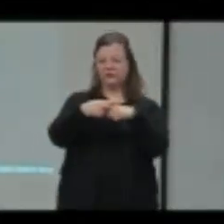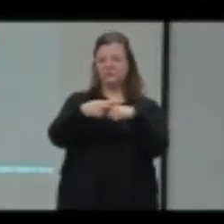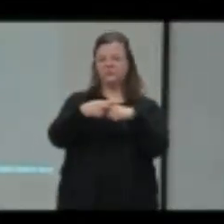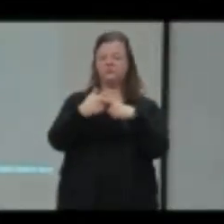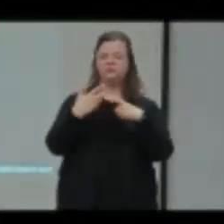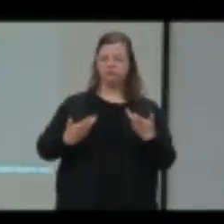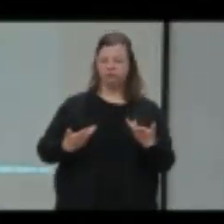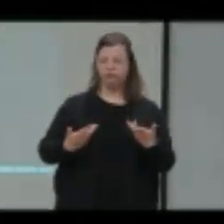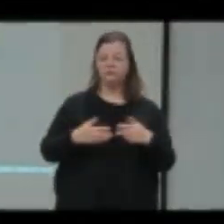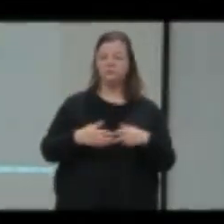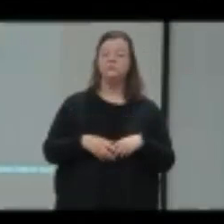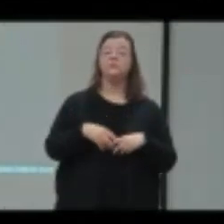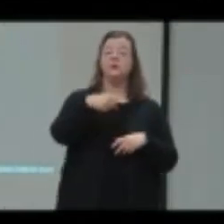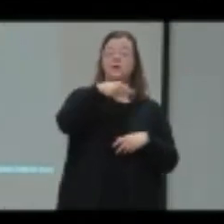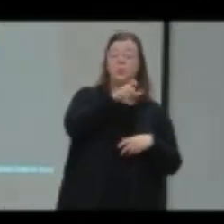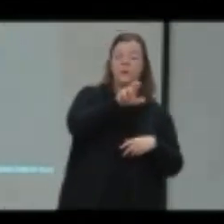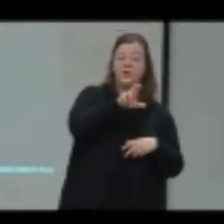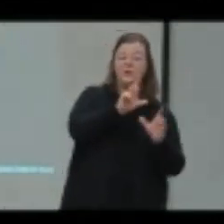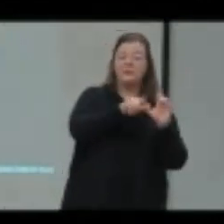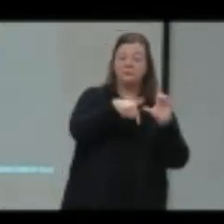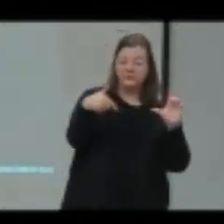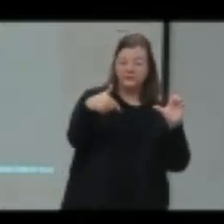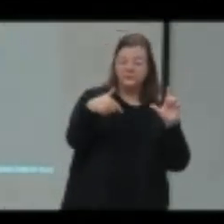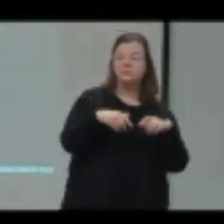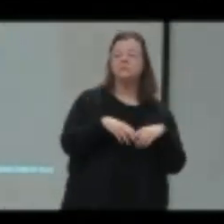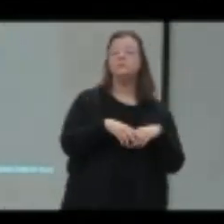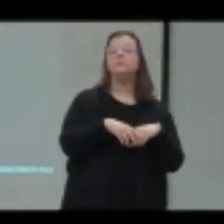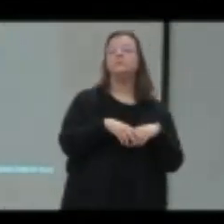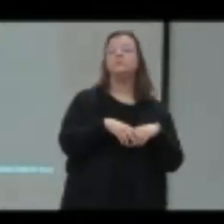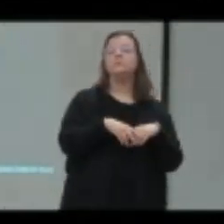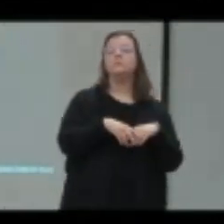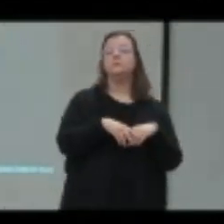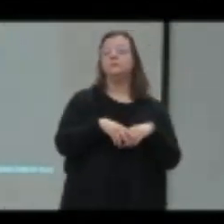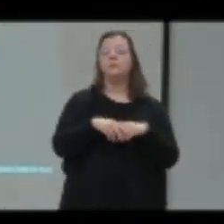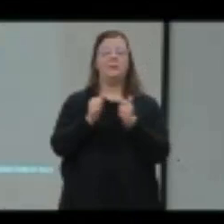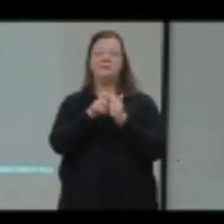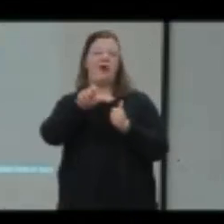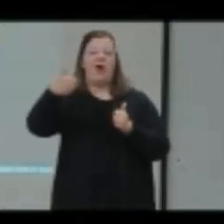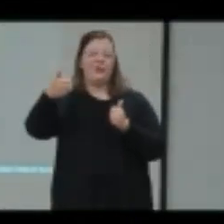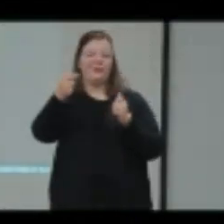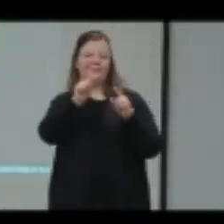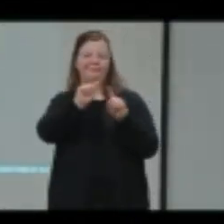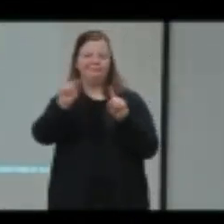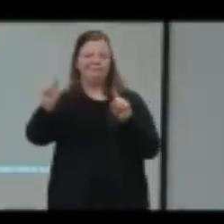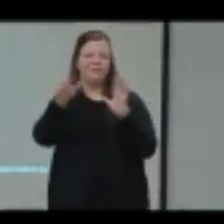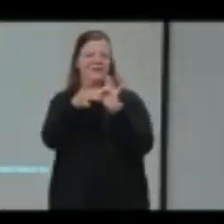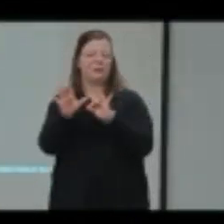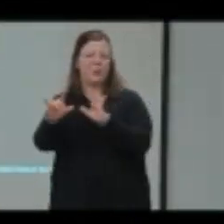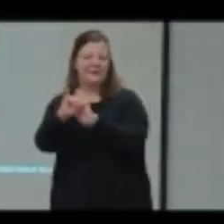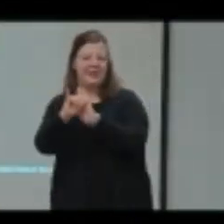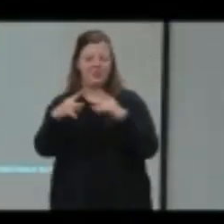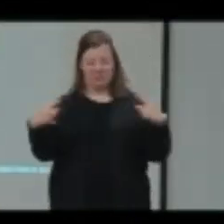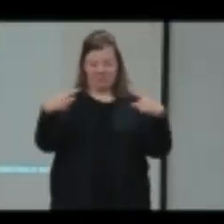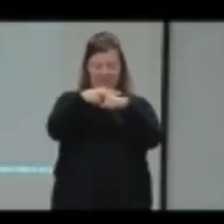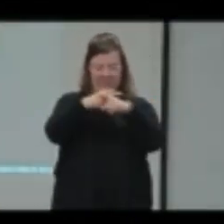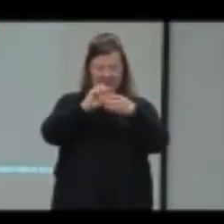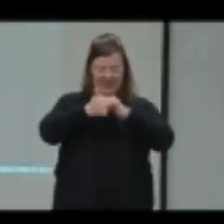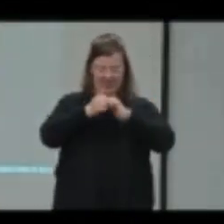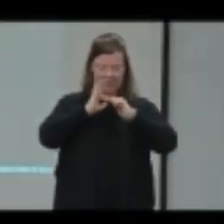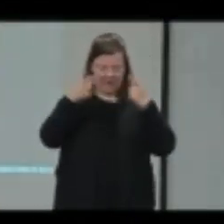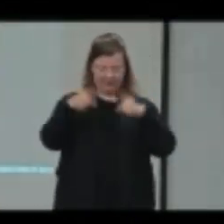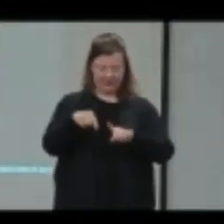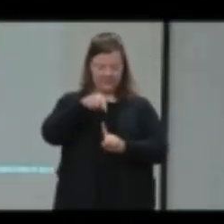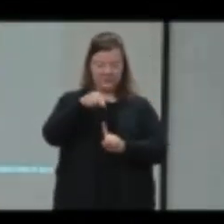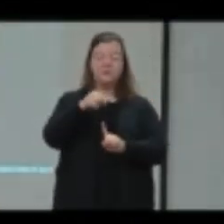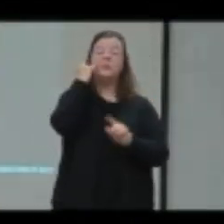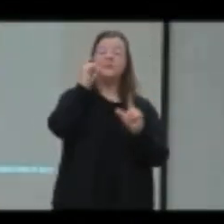being queer, trans, LGBTQ, and XYZ, right? So when they looked at LGBTQ plus